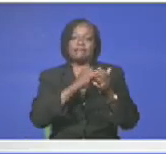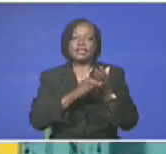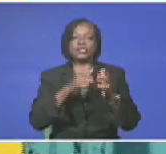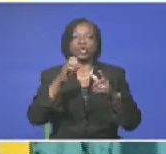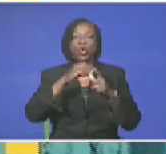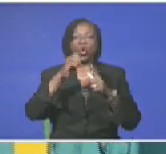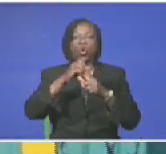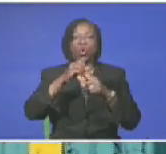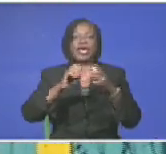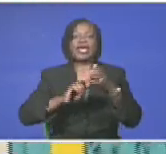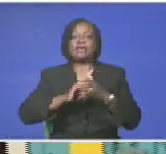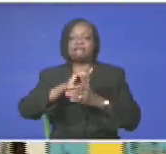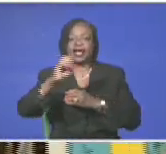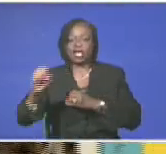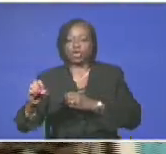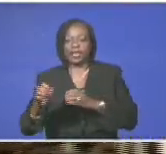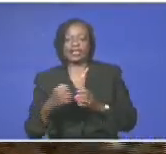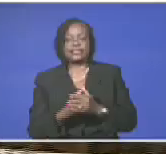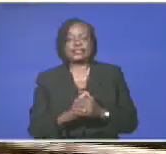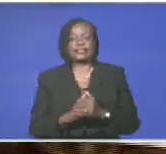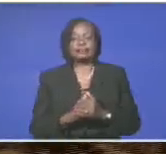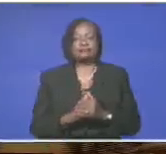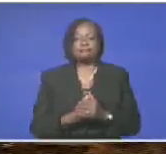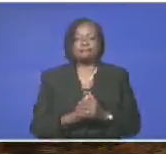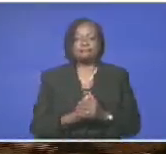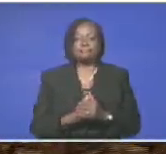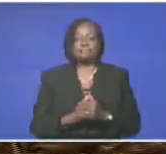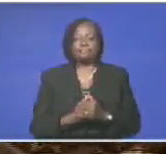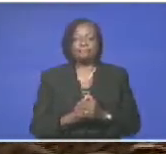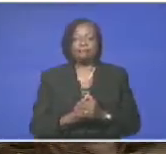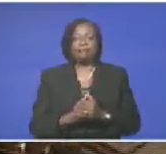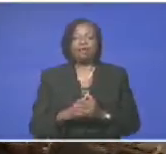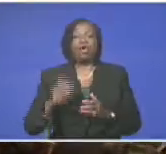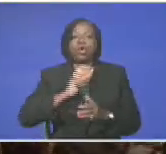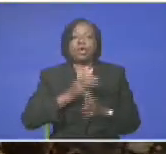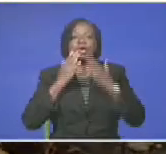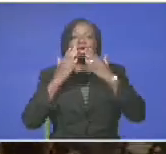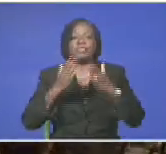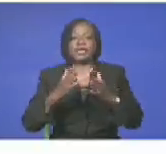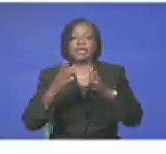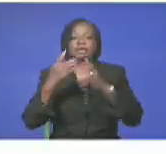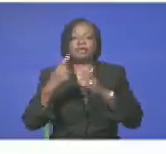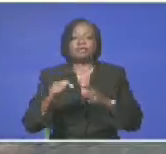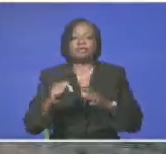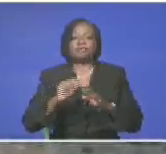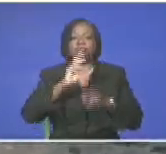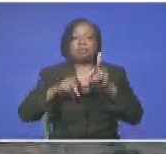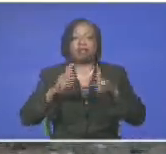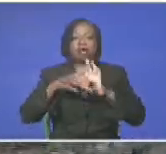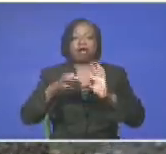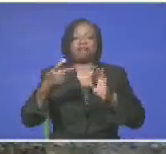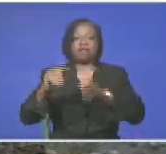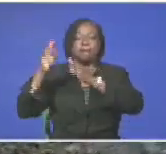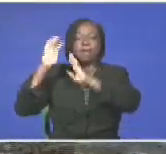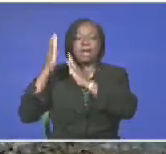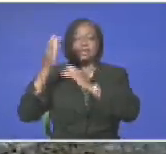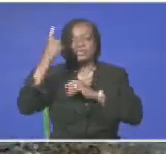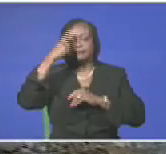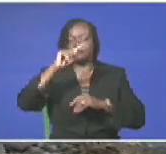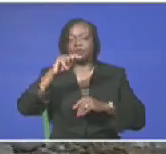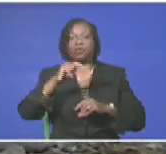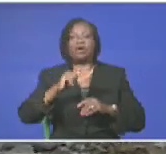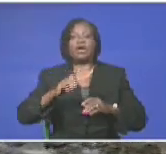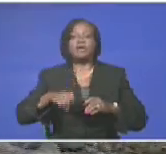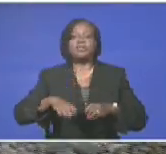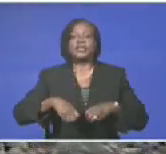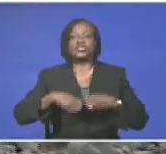evacuate. While applauding corporate Bahamas for giving generous donations to assist Rangid Island residents, Maynard Allen